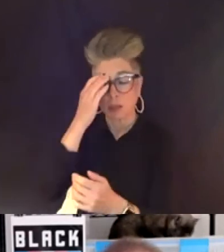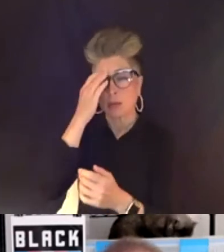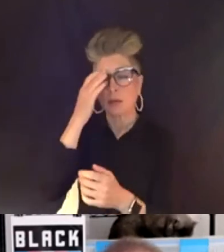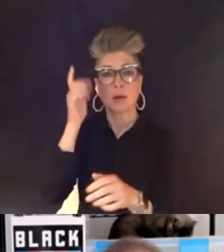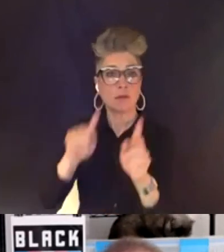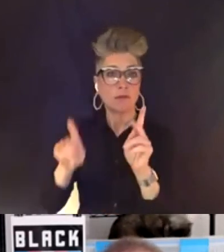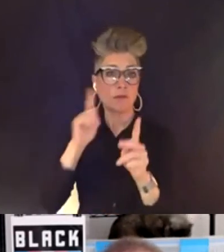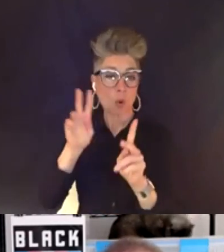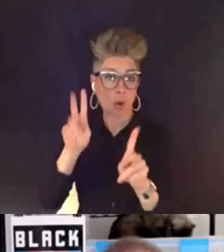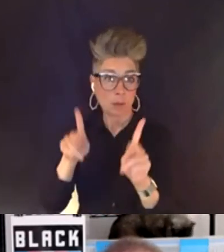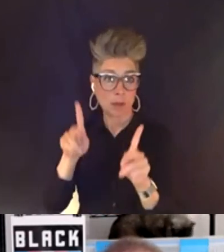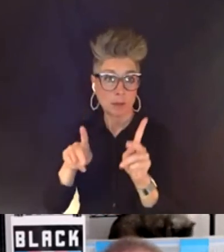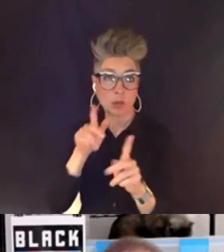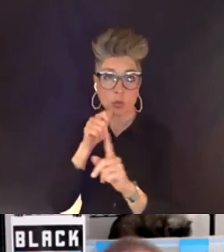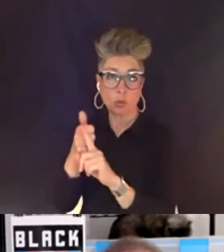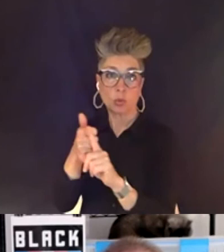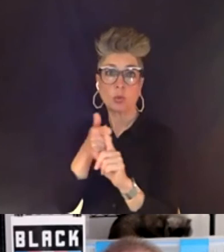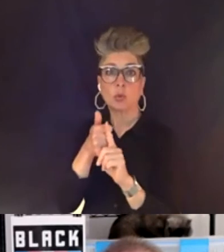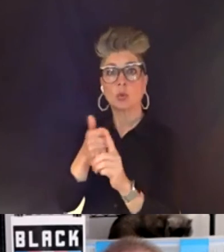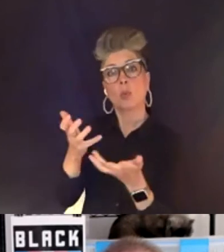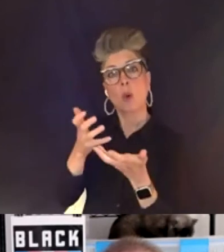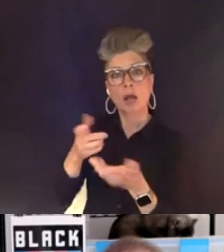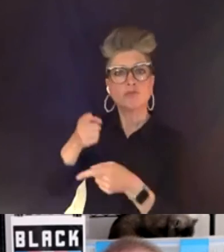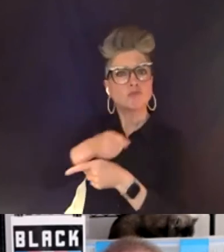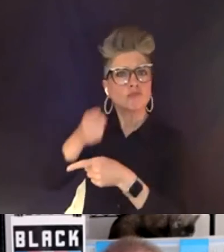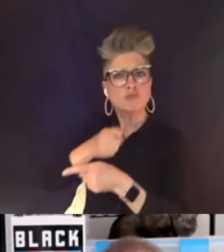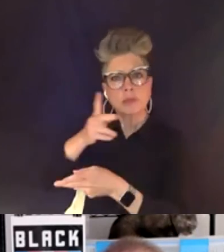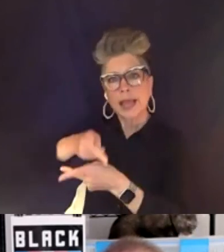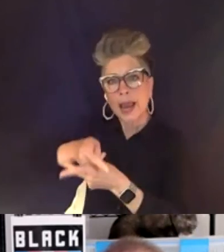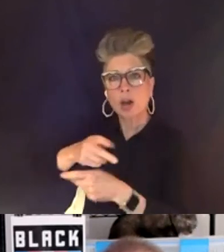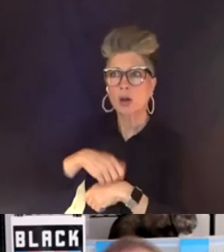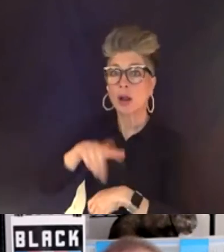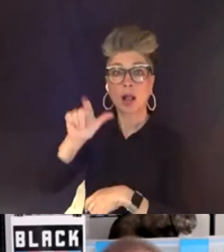looking for routine care, labs, even